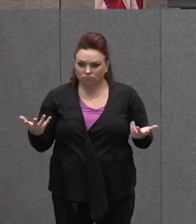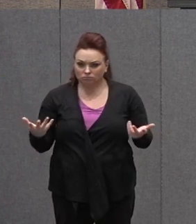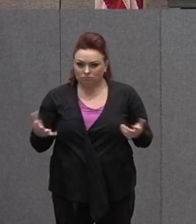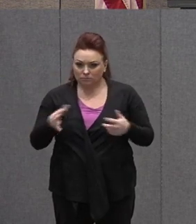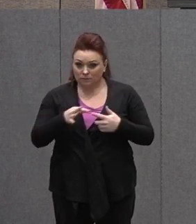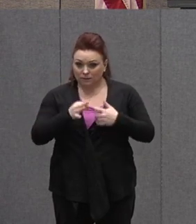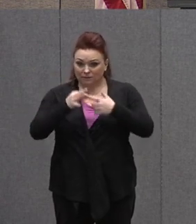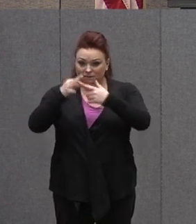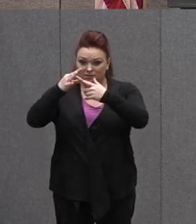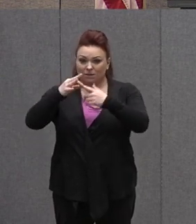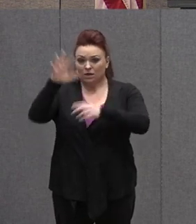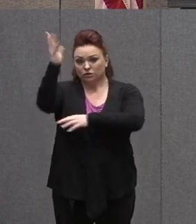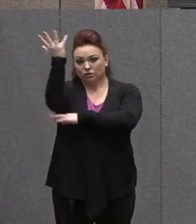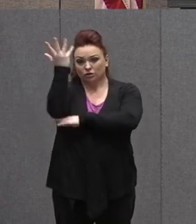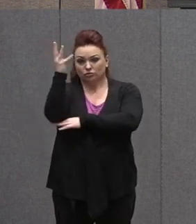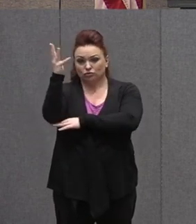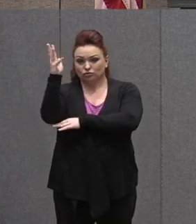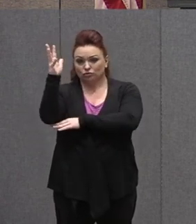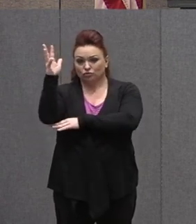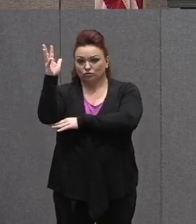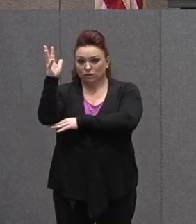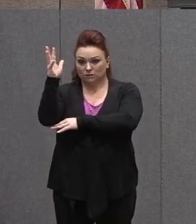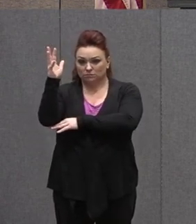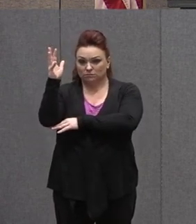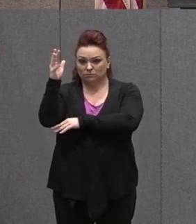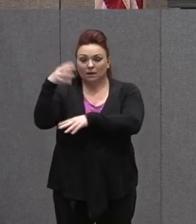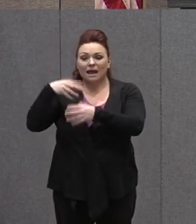a special tree outside of his window.